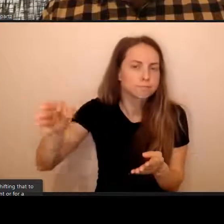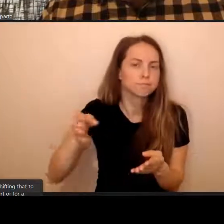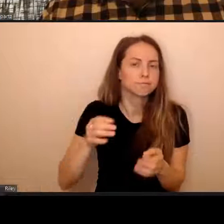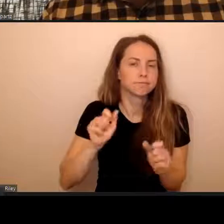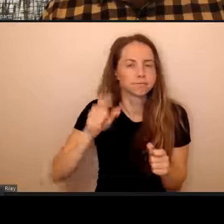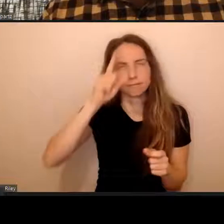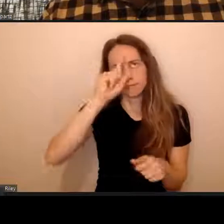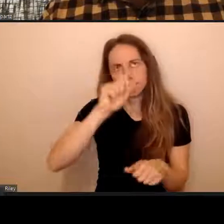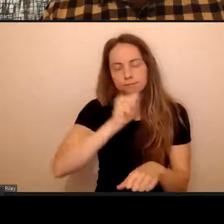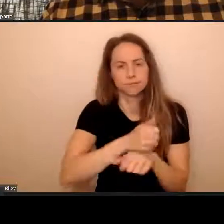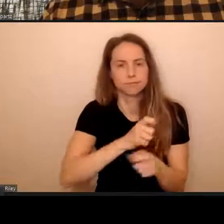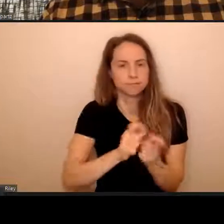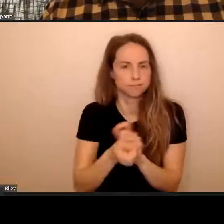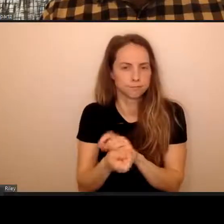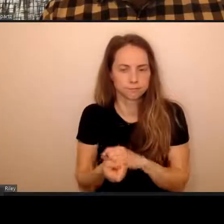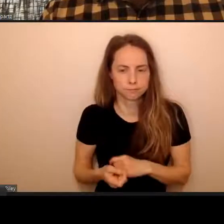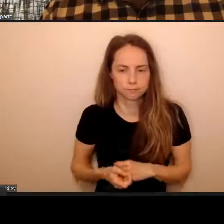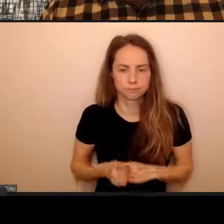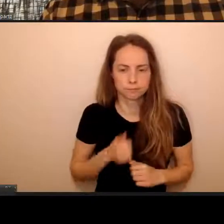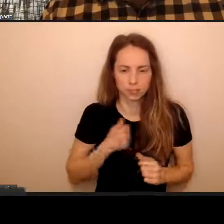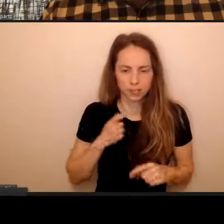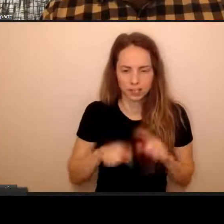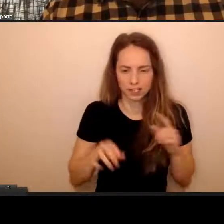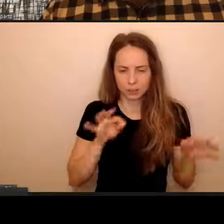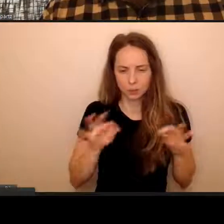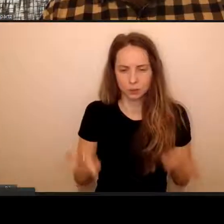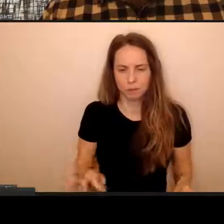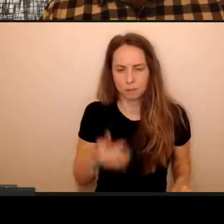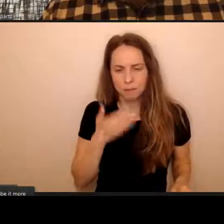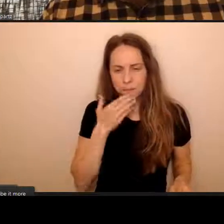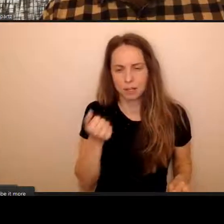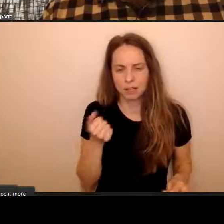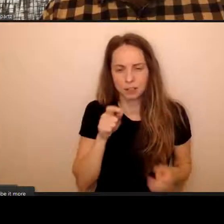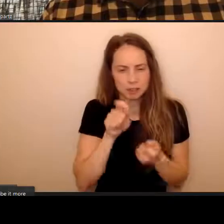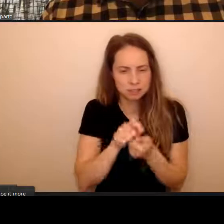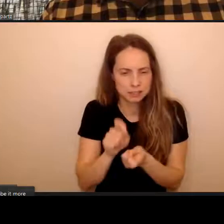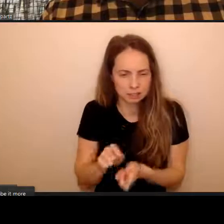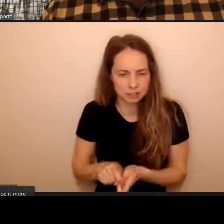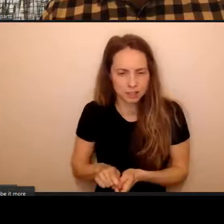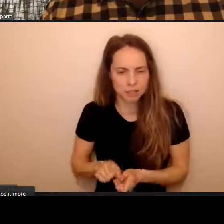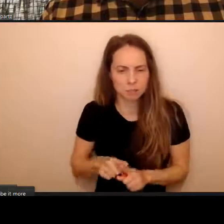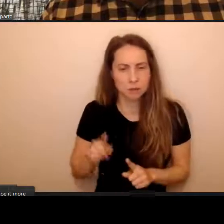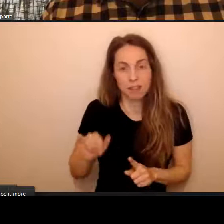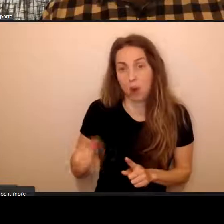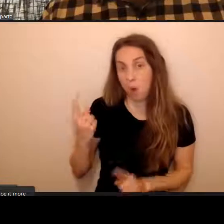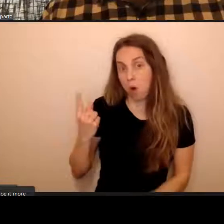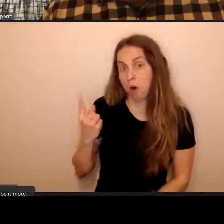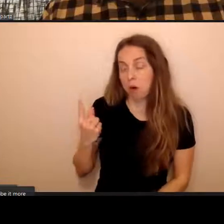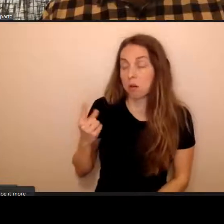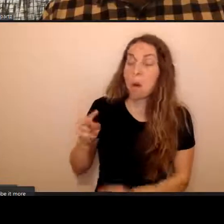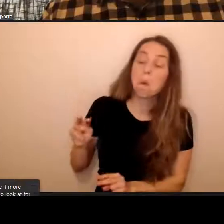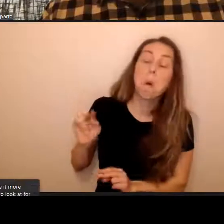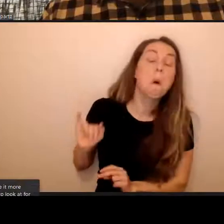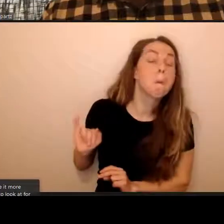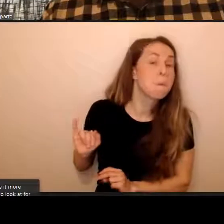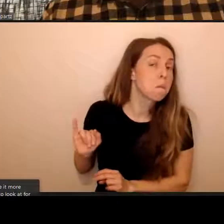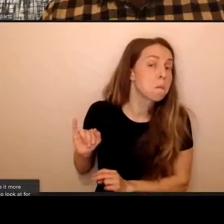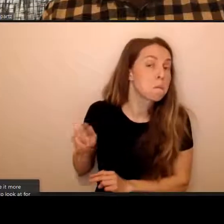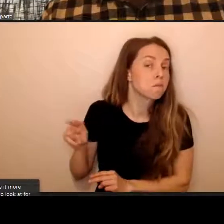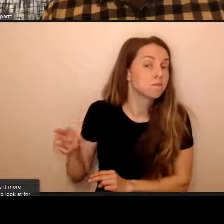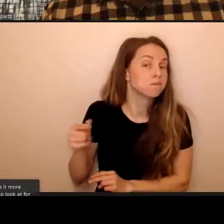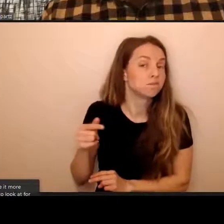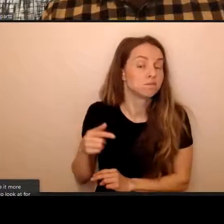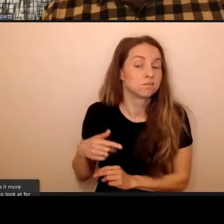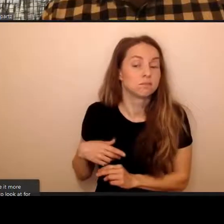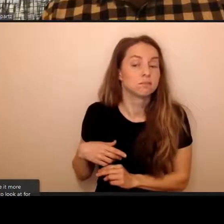So there, anyway, sorry, I can't describe it more specifically, but that's one thing to look at for sure. And the